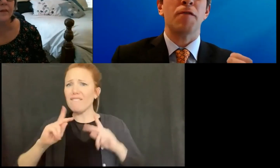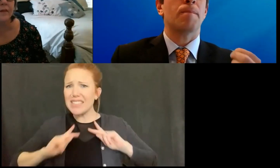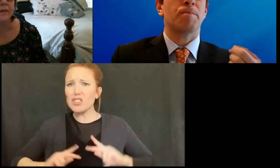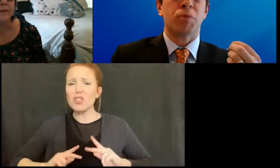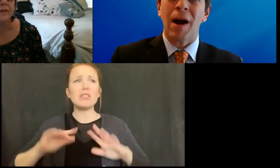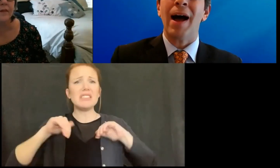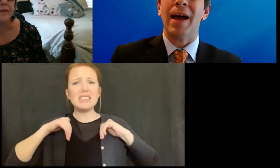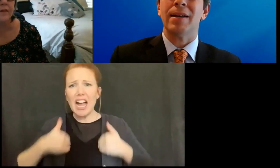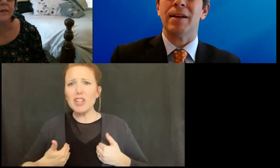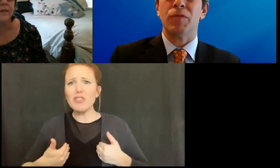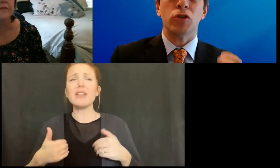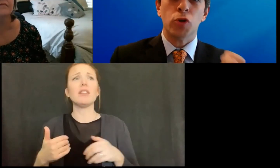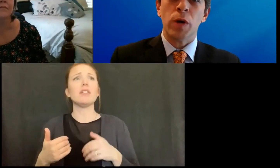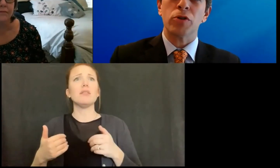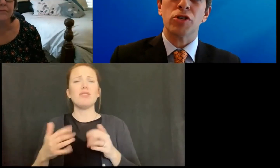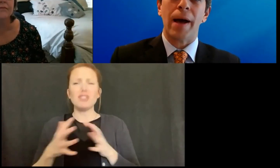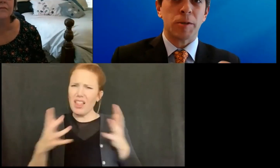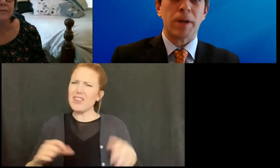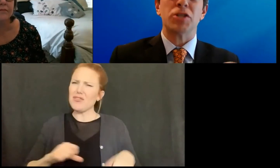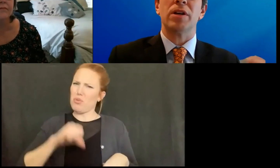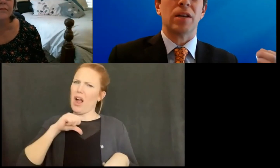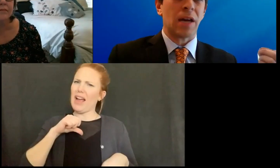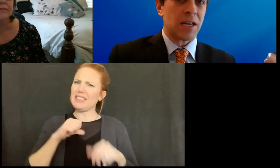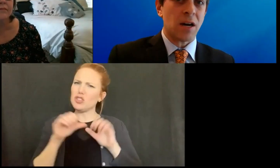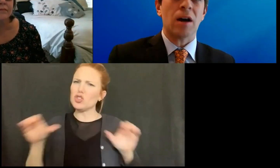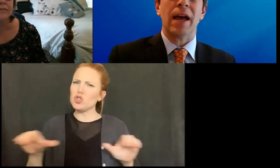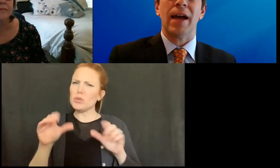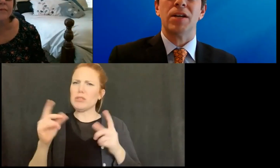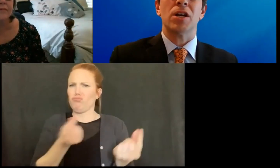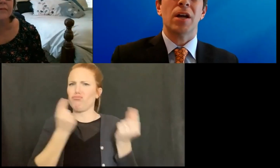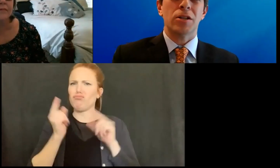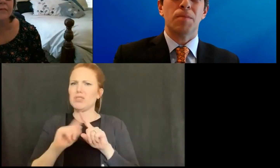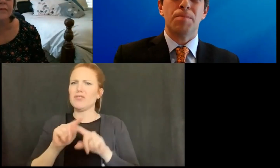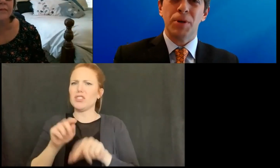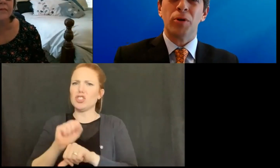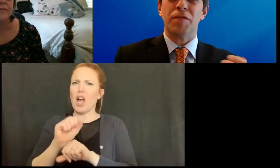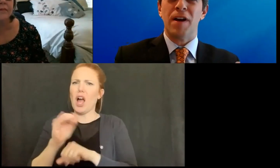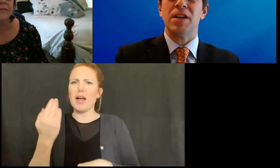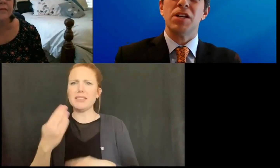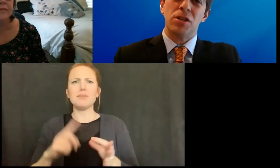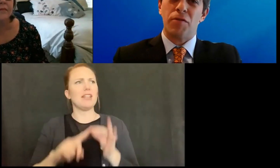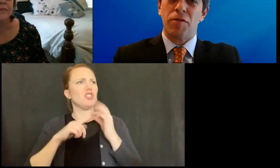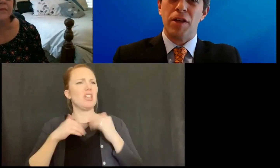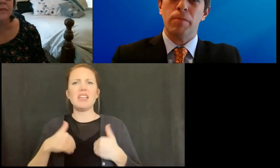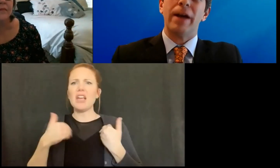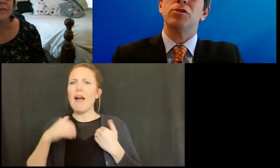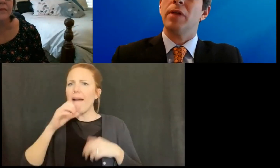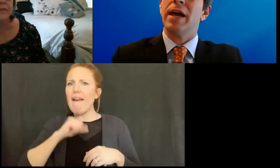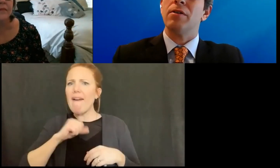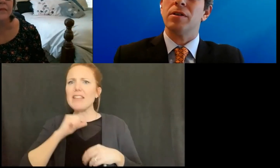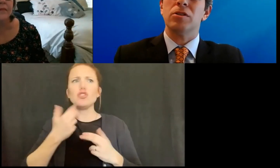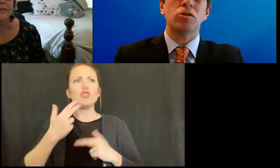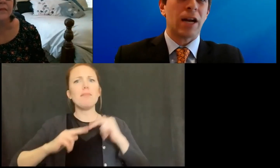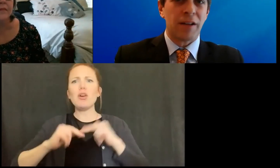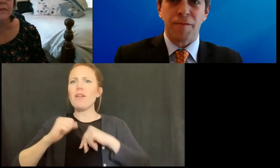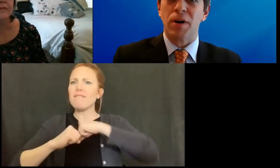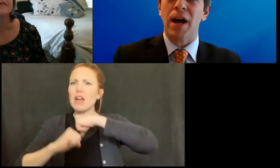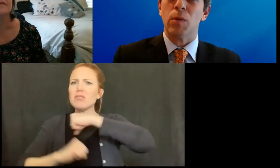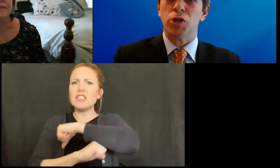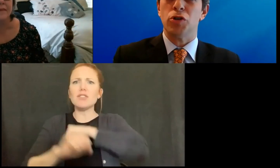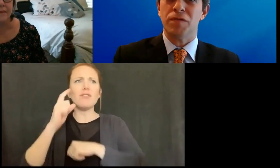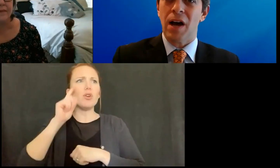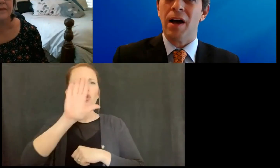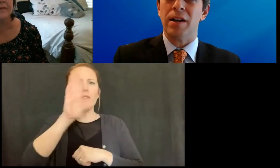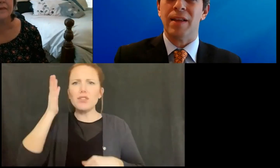there's a lot of pride in doing those jobs, especially at a young age, to build a foundation for things you might do later, to take a lot